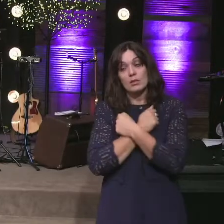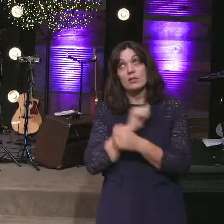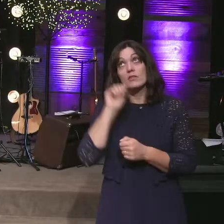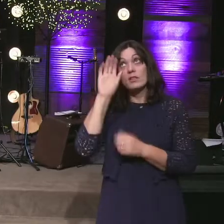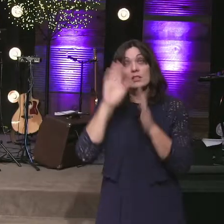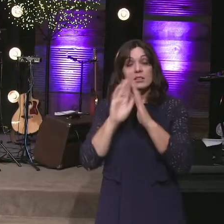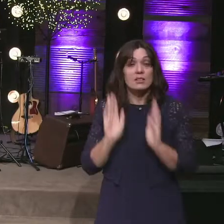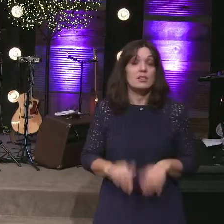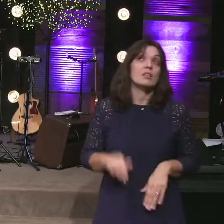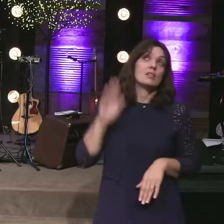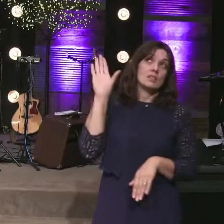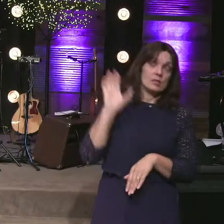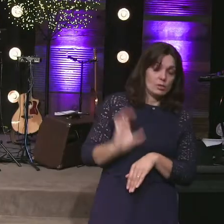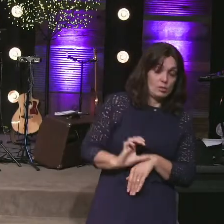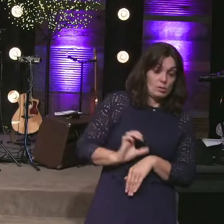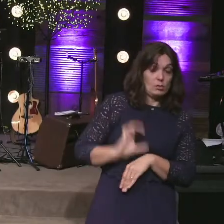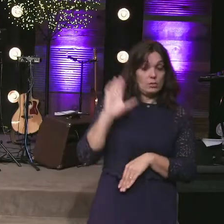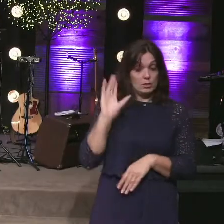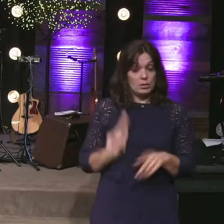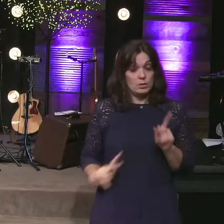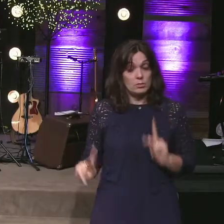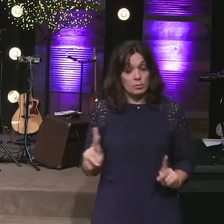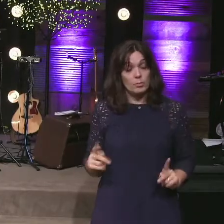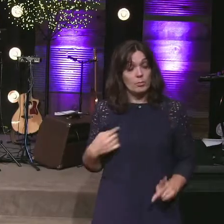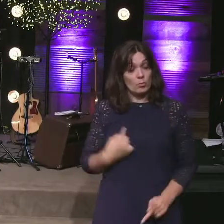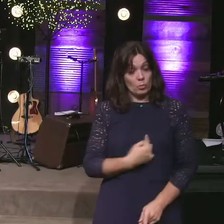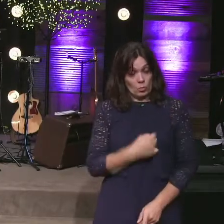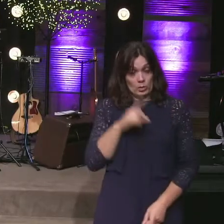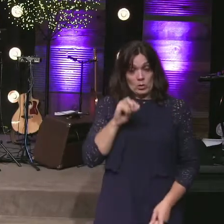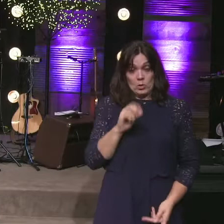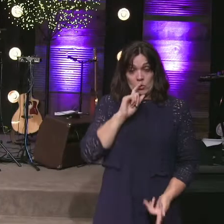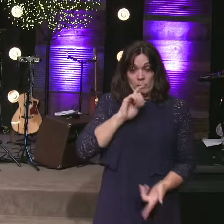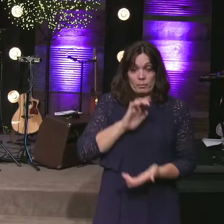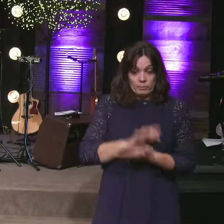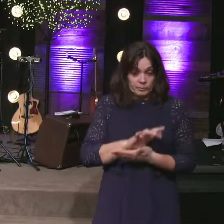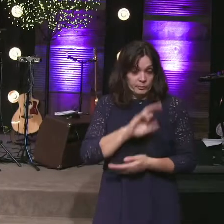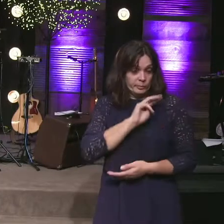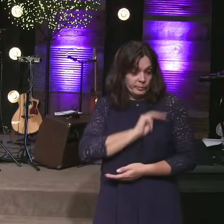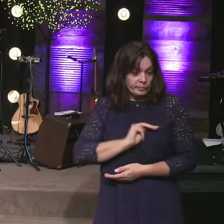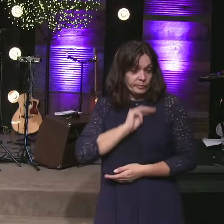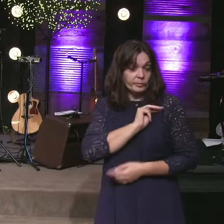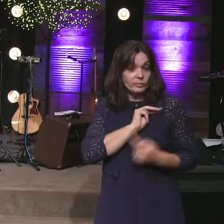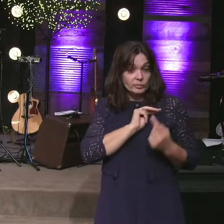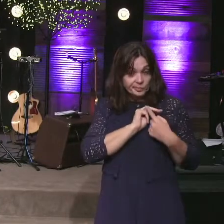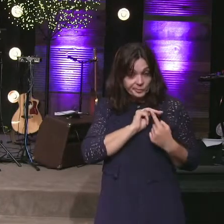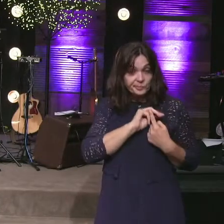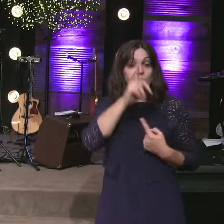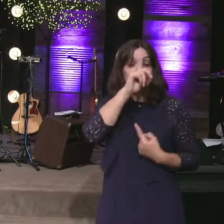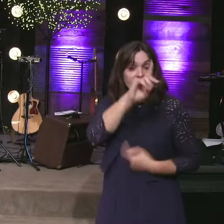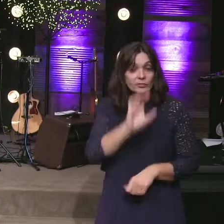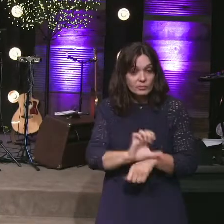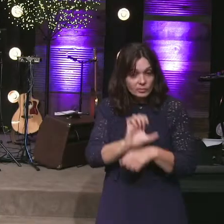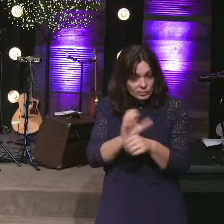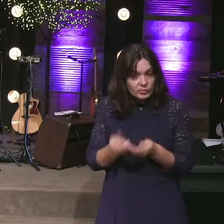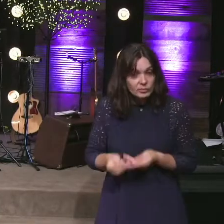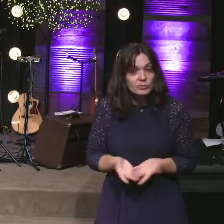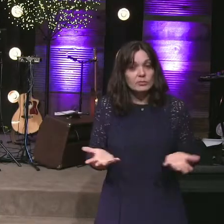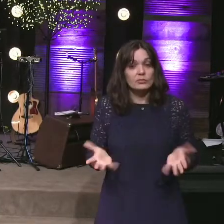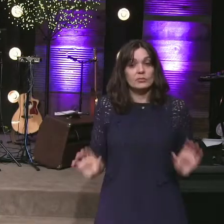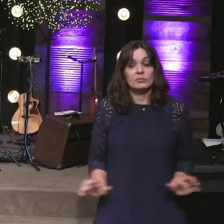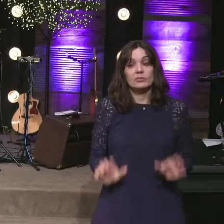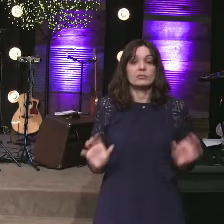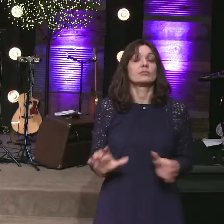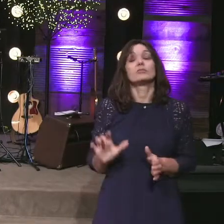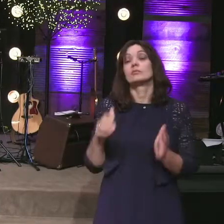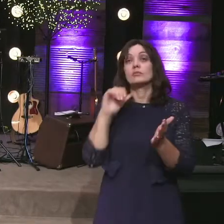church. We love His people. And we believe in the ministry of the church. Amen. And